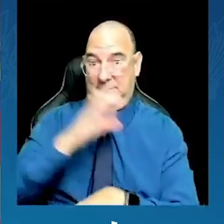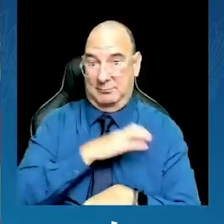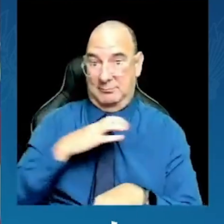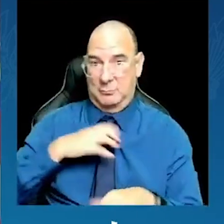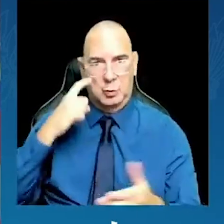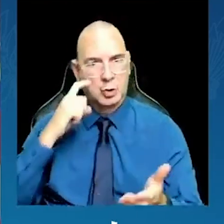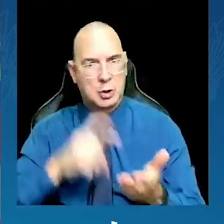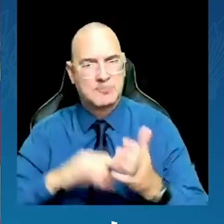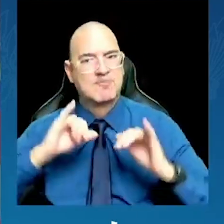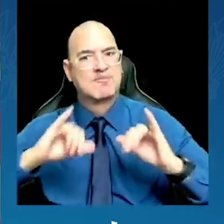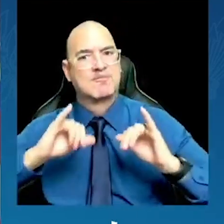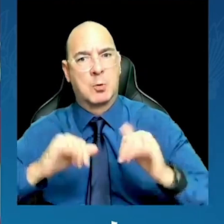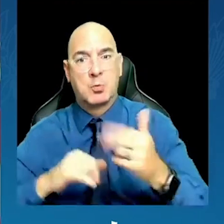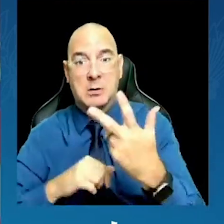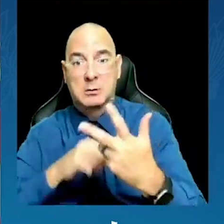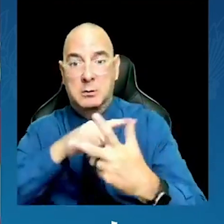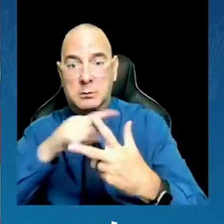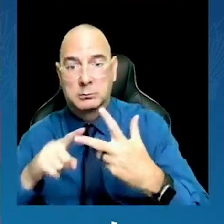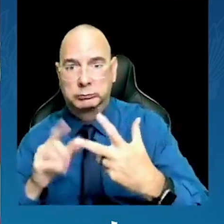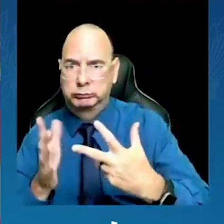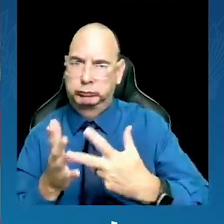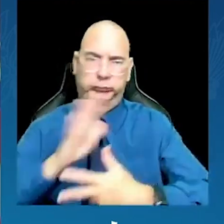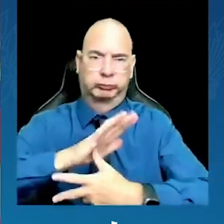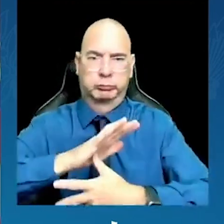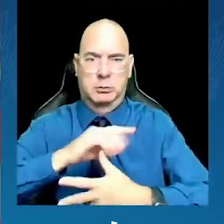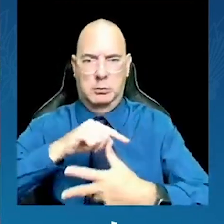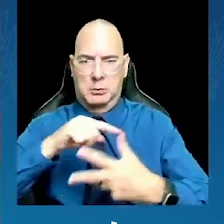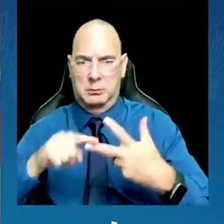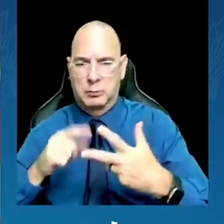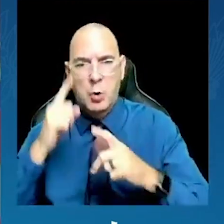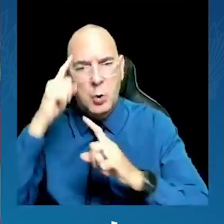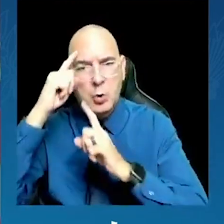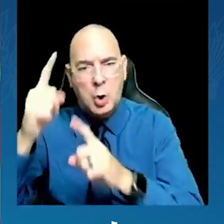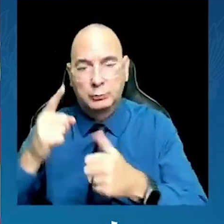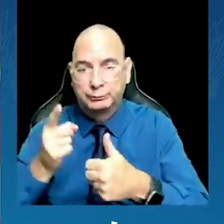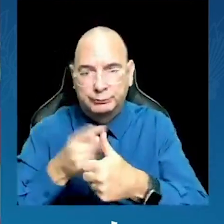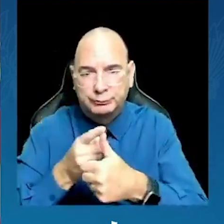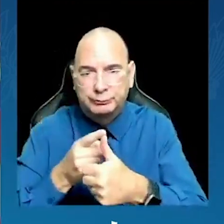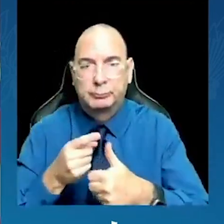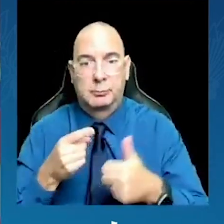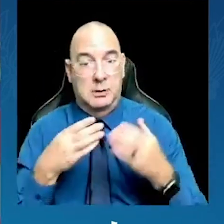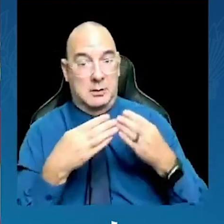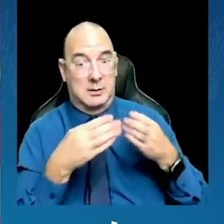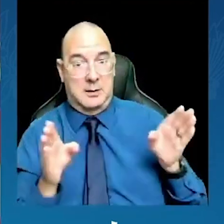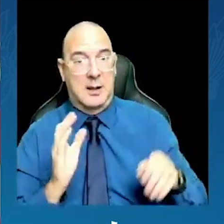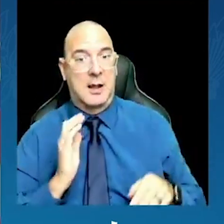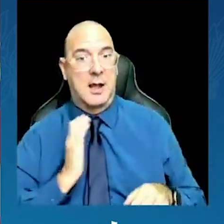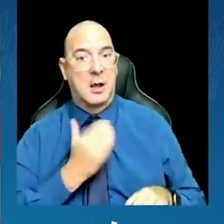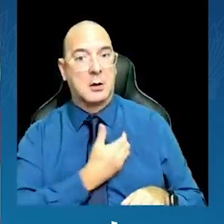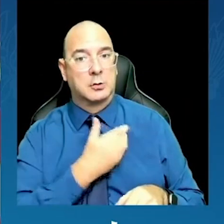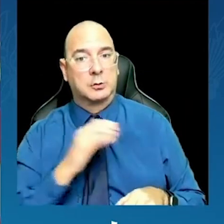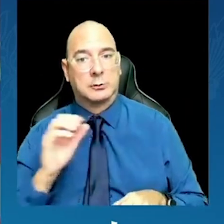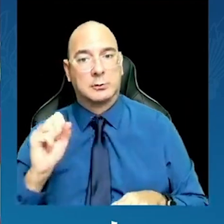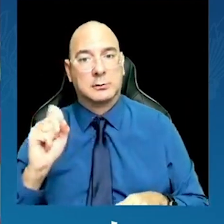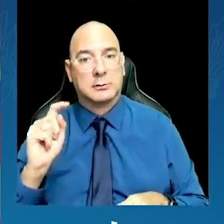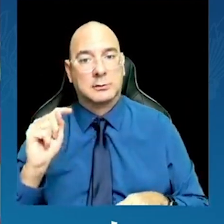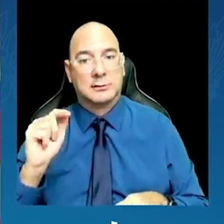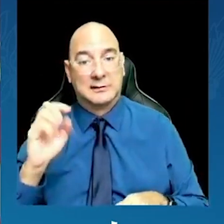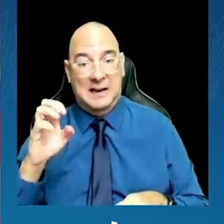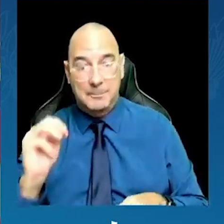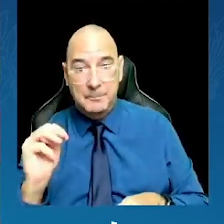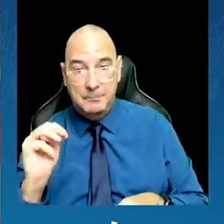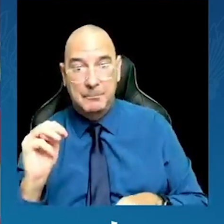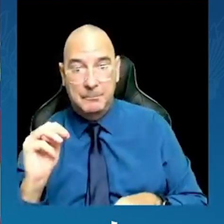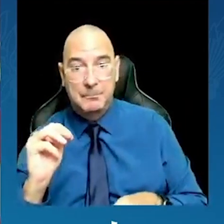to that mission. First, expanding our STEM workforce. And I've invited some students